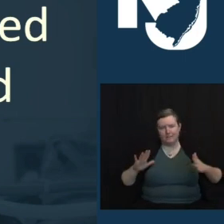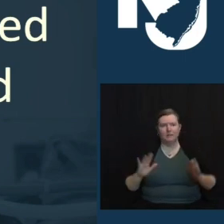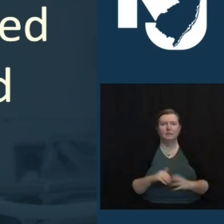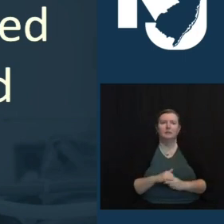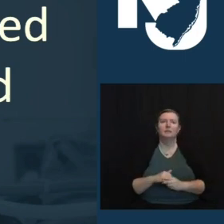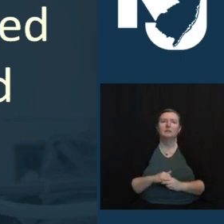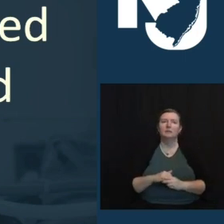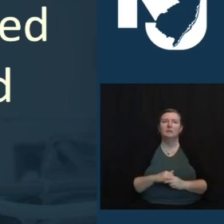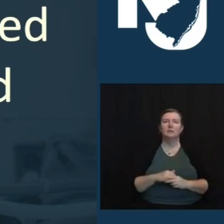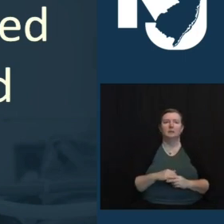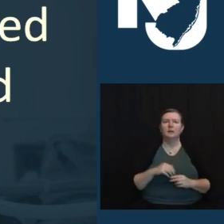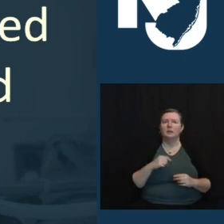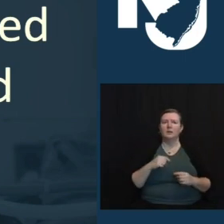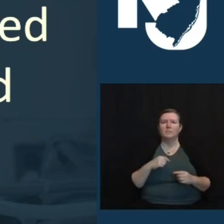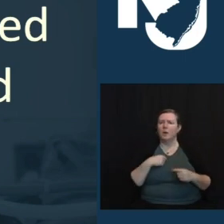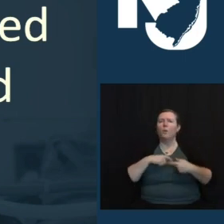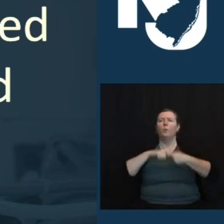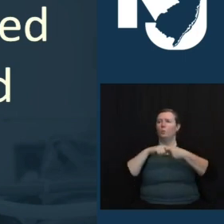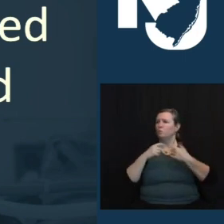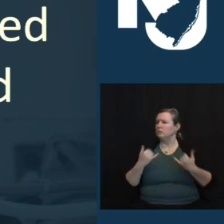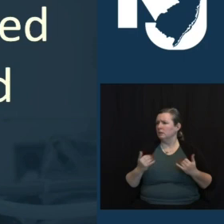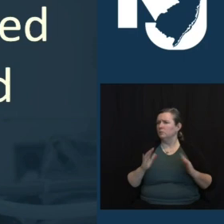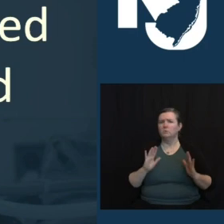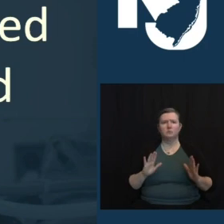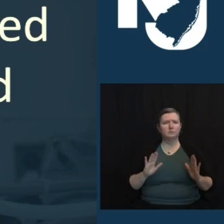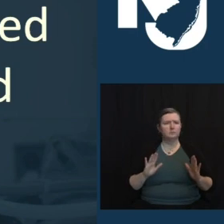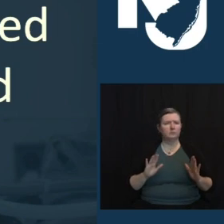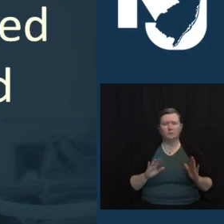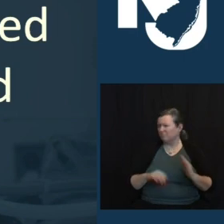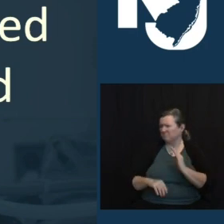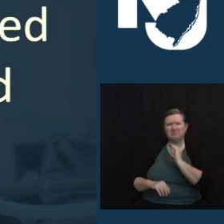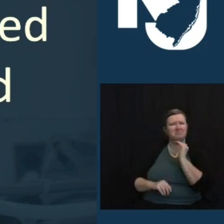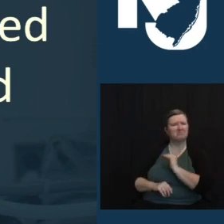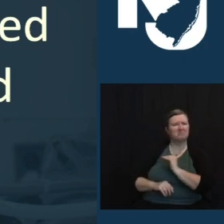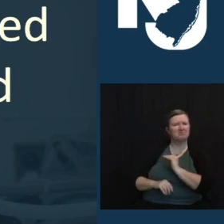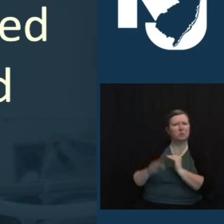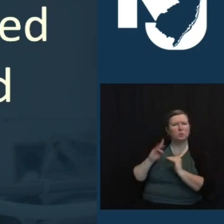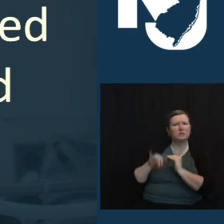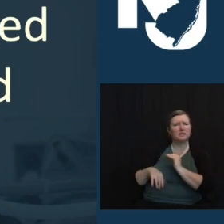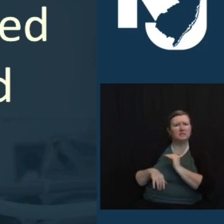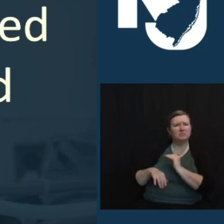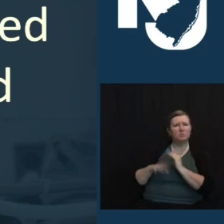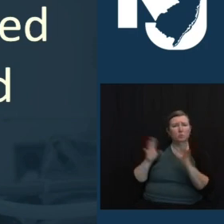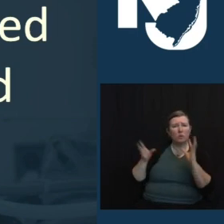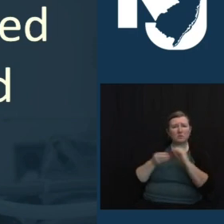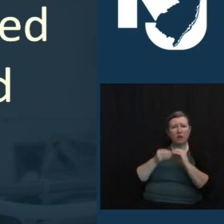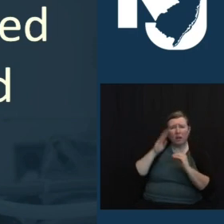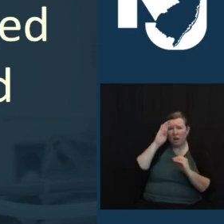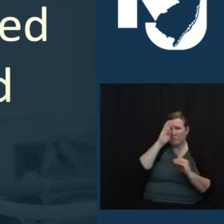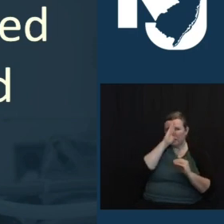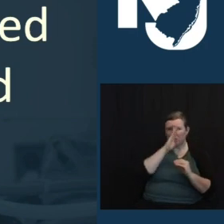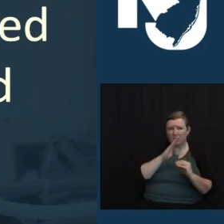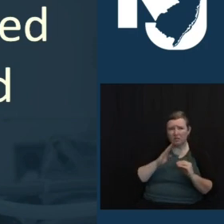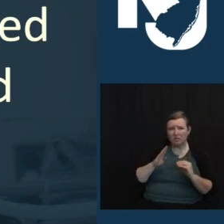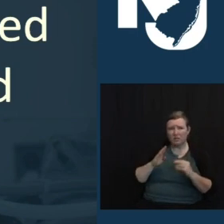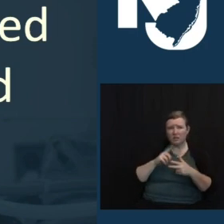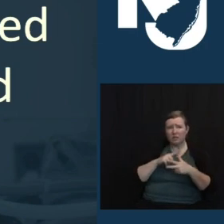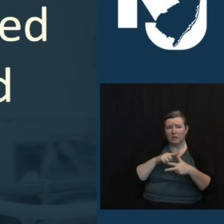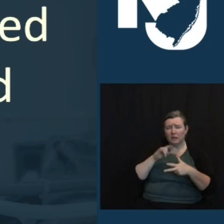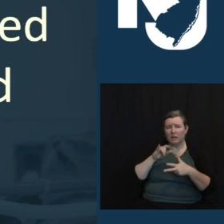out here and say, Judy, total hospitalizations, ICU,